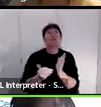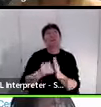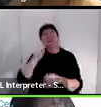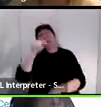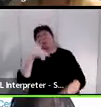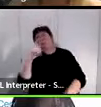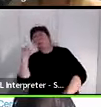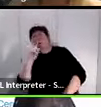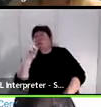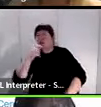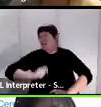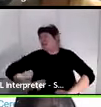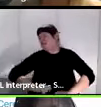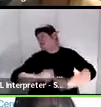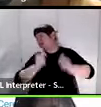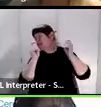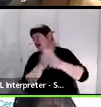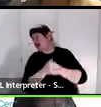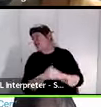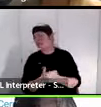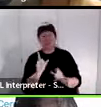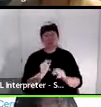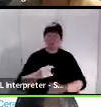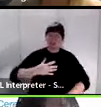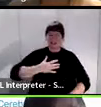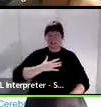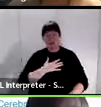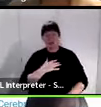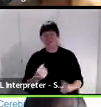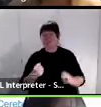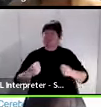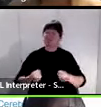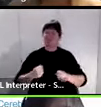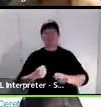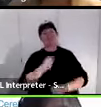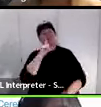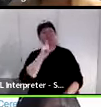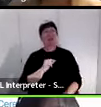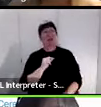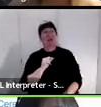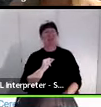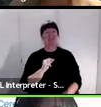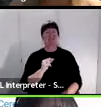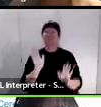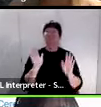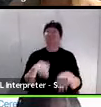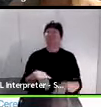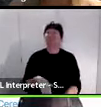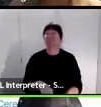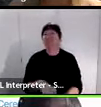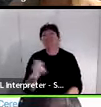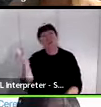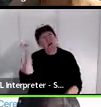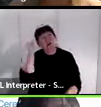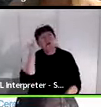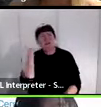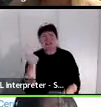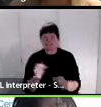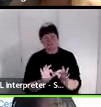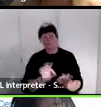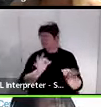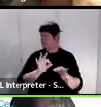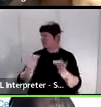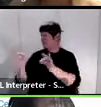we can pull ourselves up by our bootstraps, do everything for ourselves. Everything is okay with a bit of number 8 wire and a